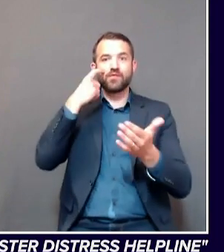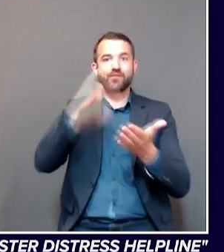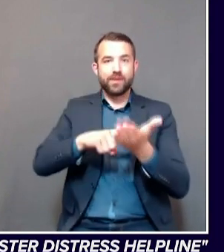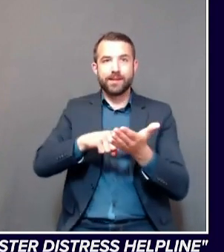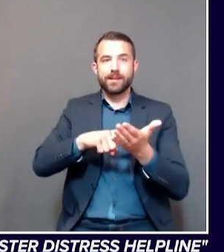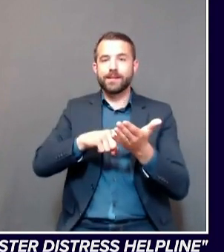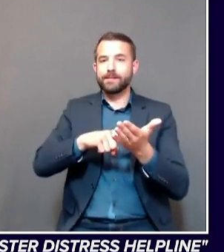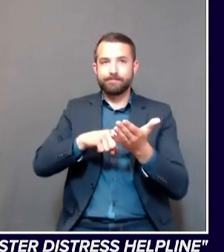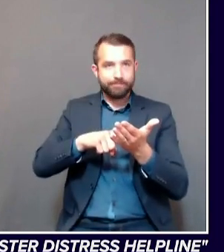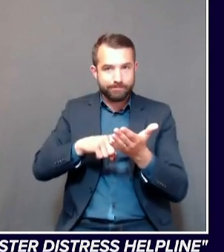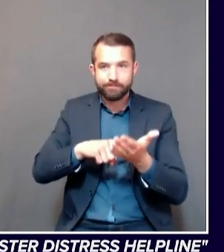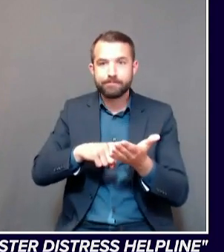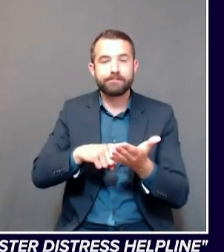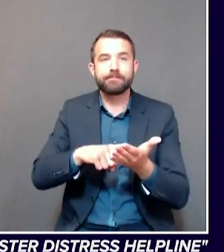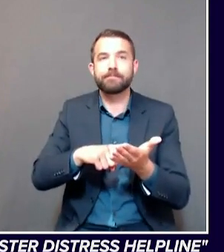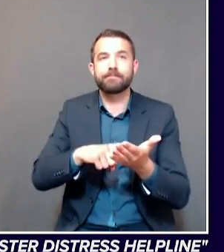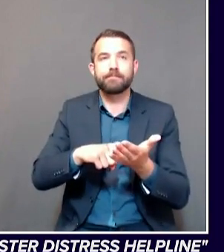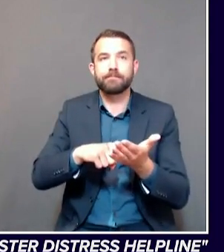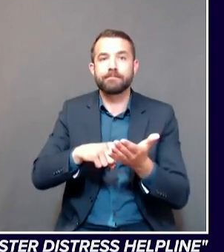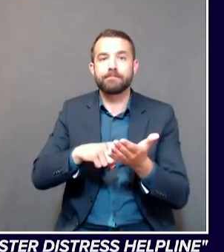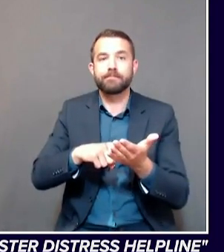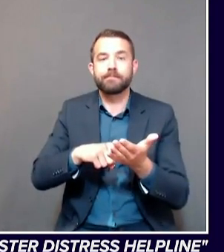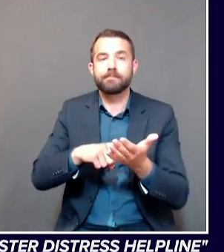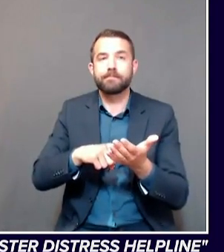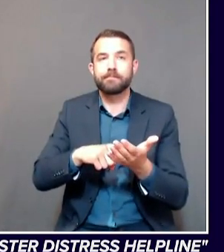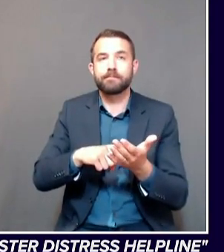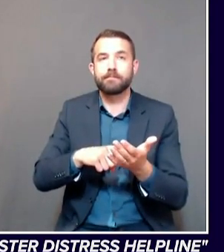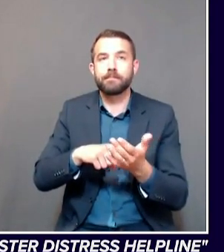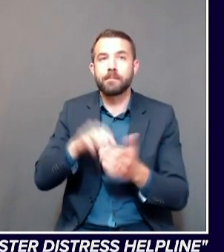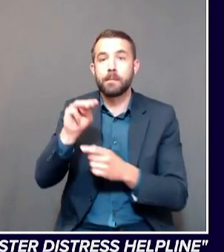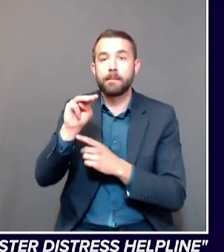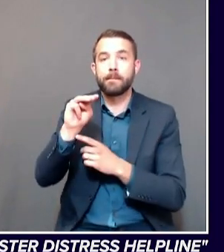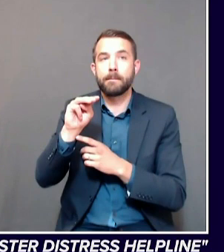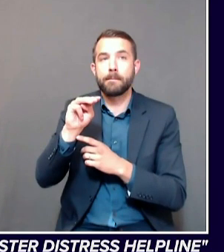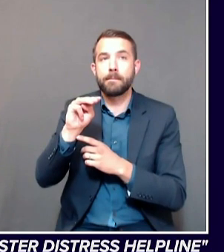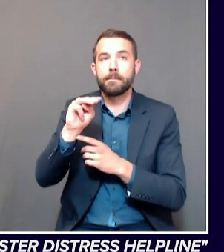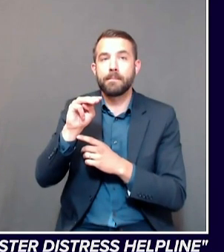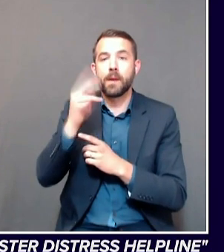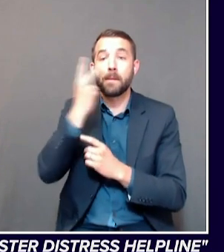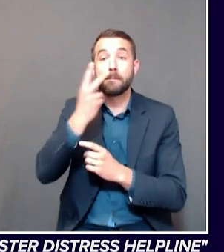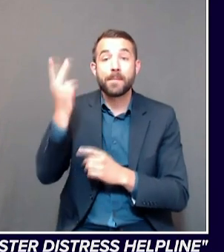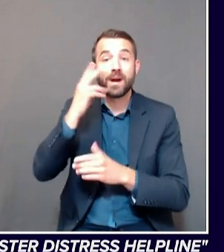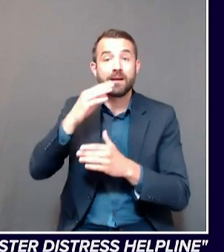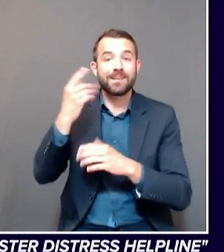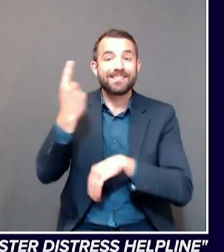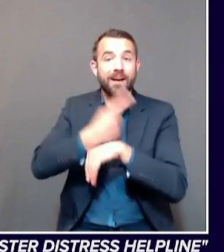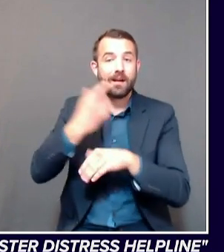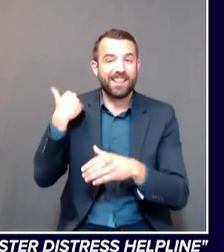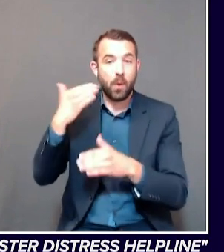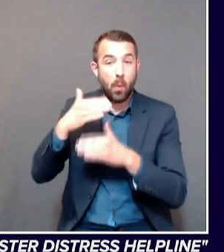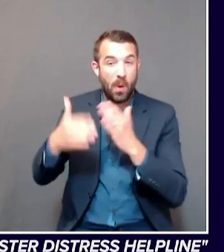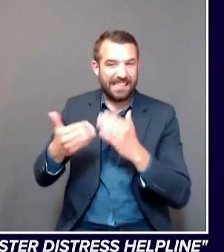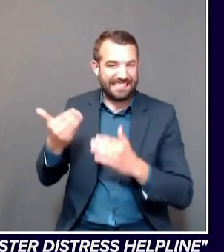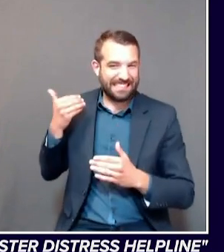they've noted that it was not too far off of Memorial Day. So there is some speculation, and it's just that